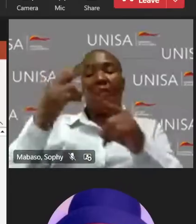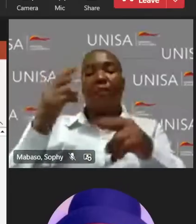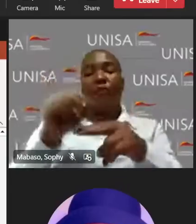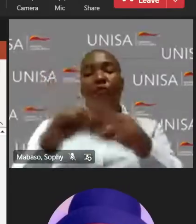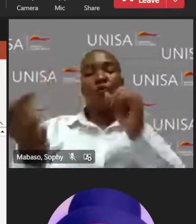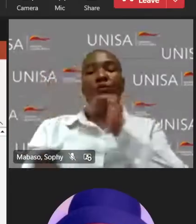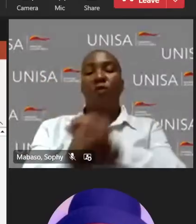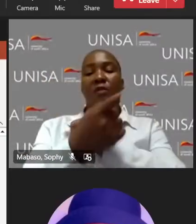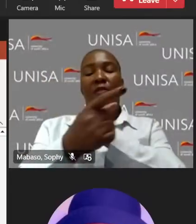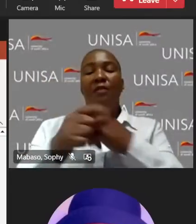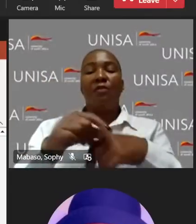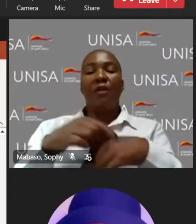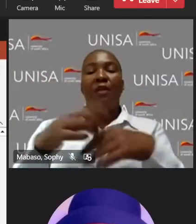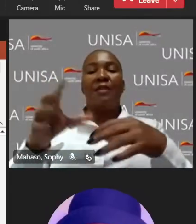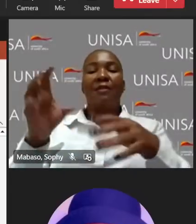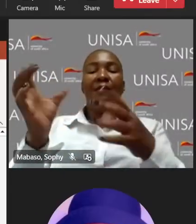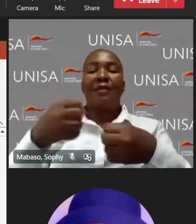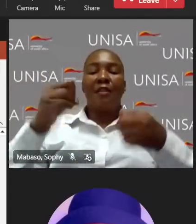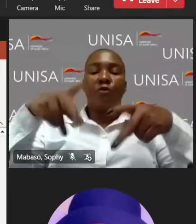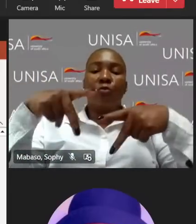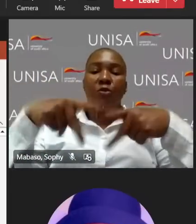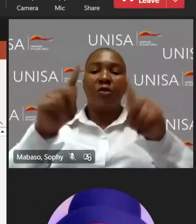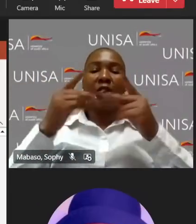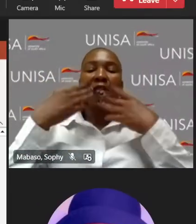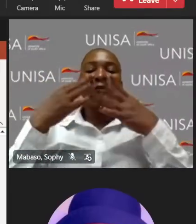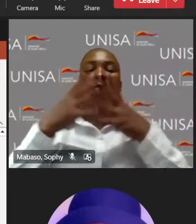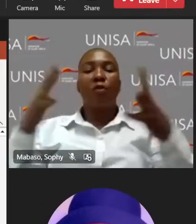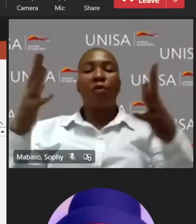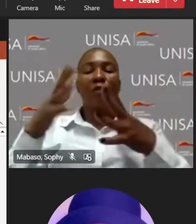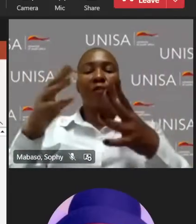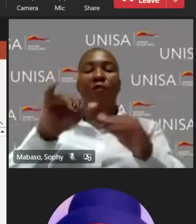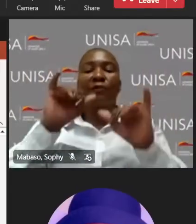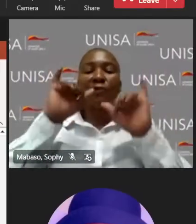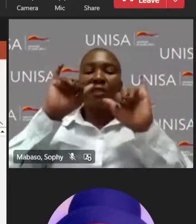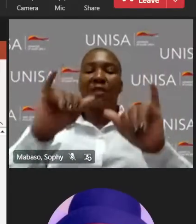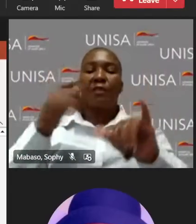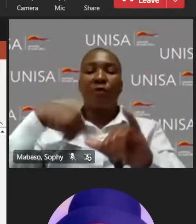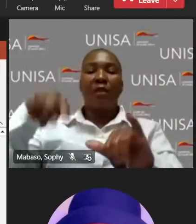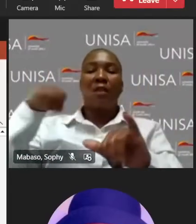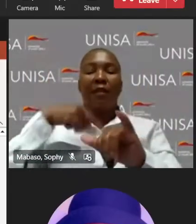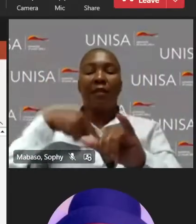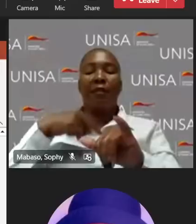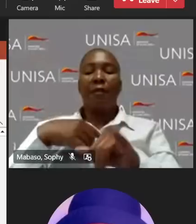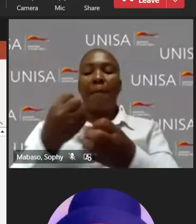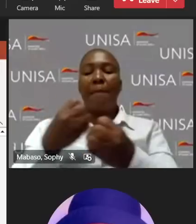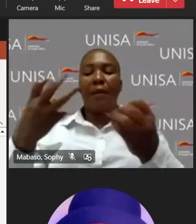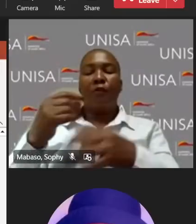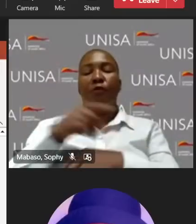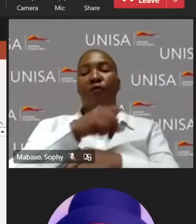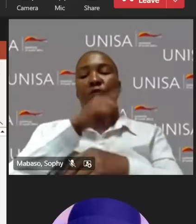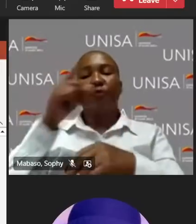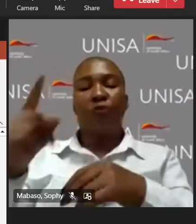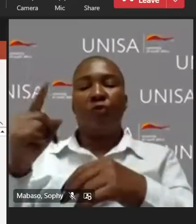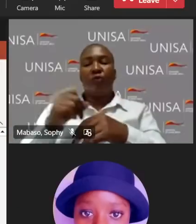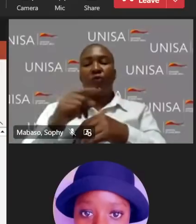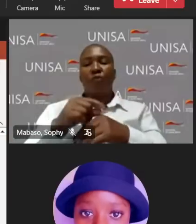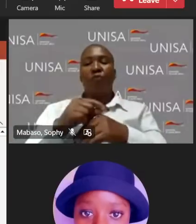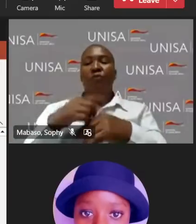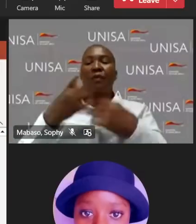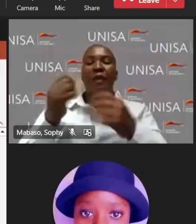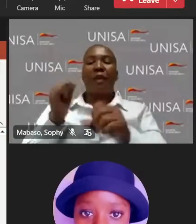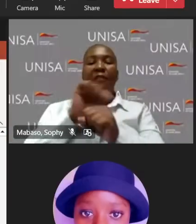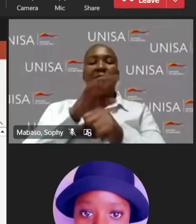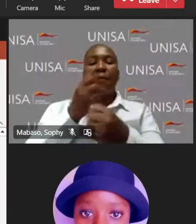to take this opportunity to thank you very much for staying with us. Many of you may have been affected by many other